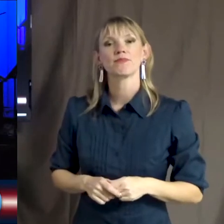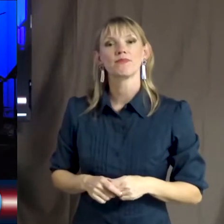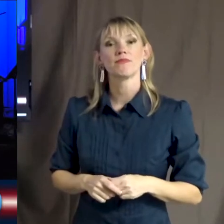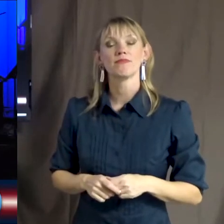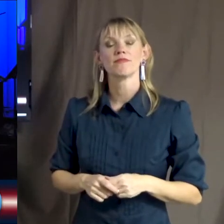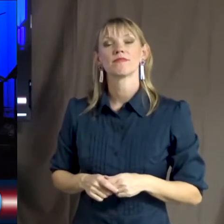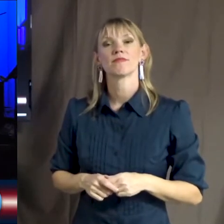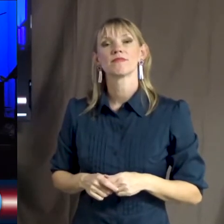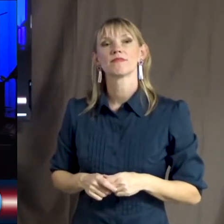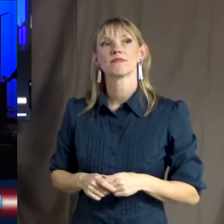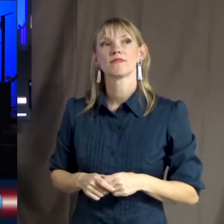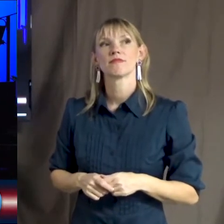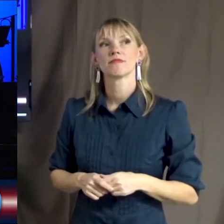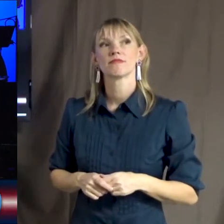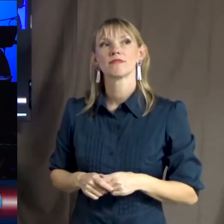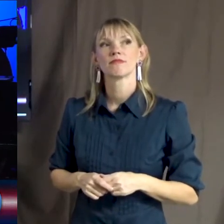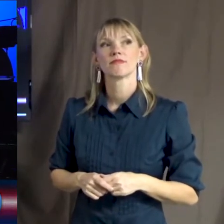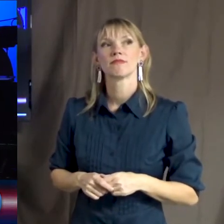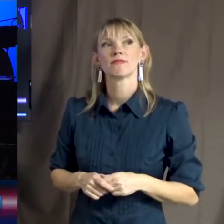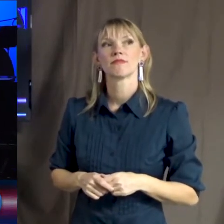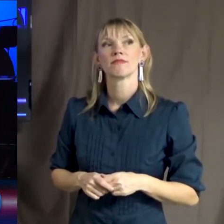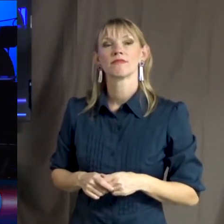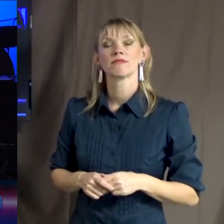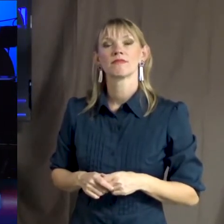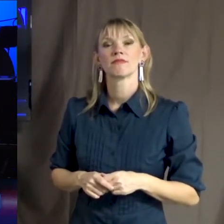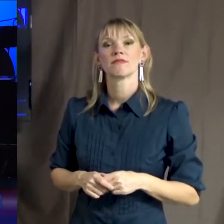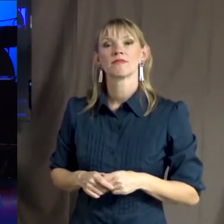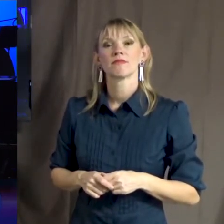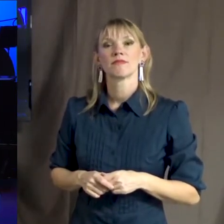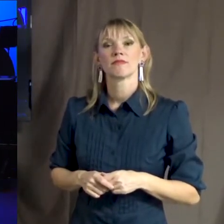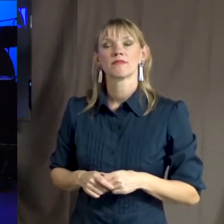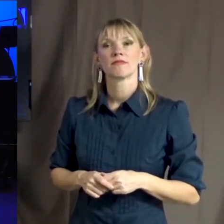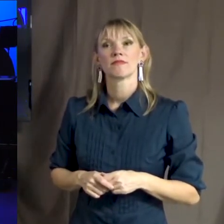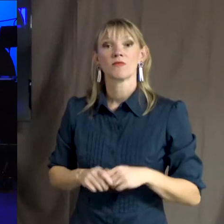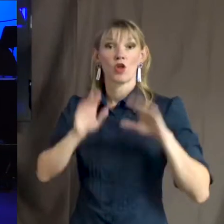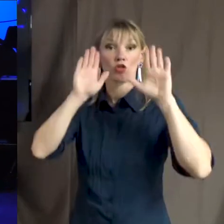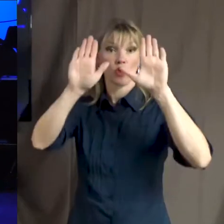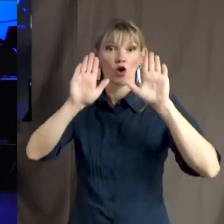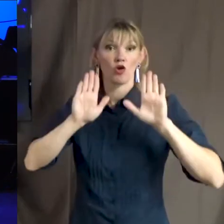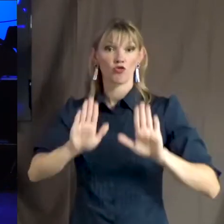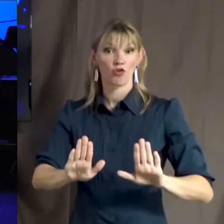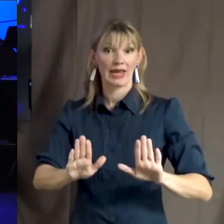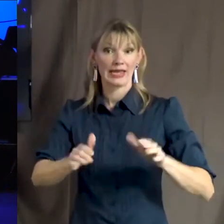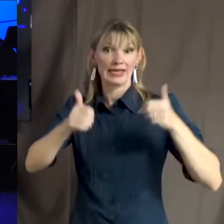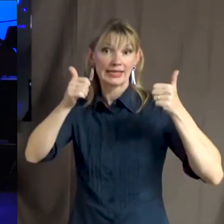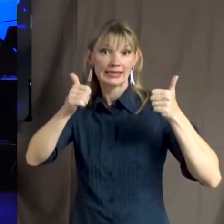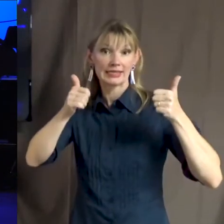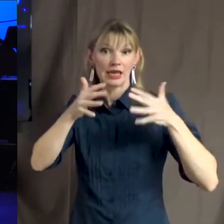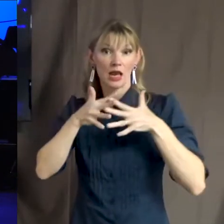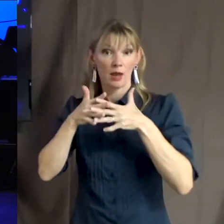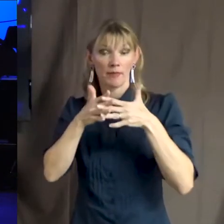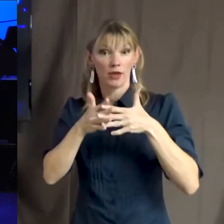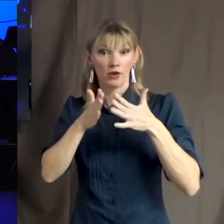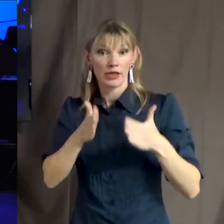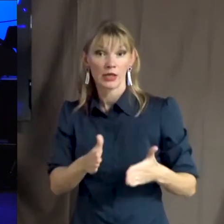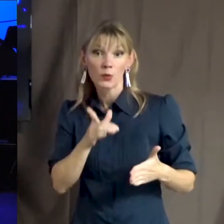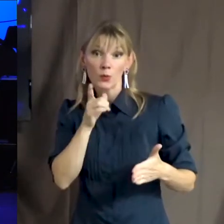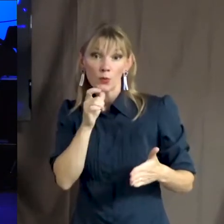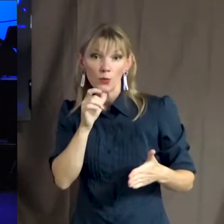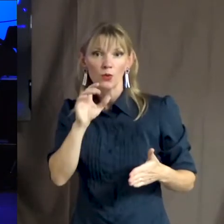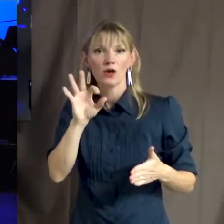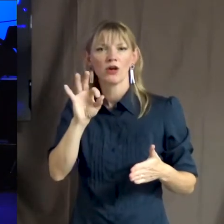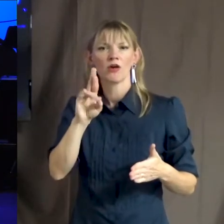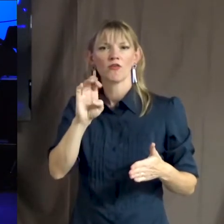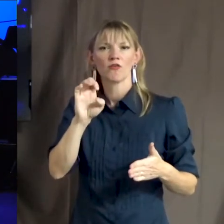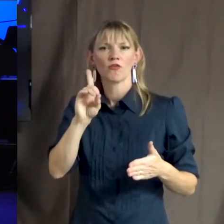Arguably the greatest American was born Frederick Bailey. He was born